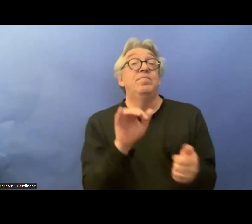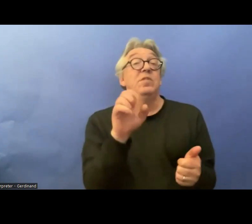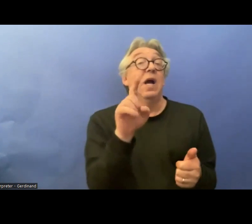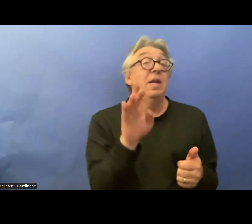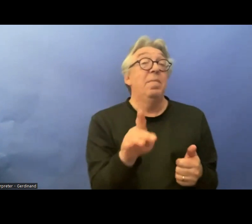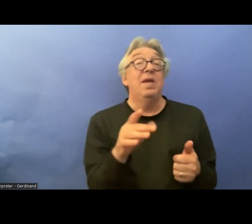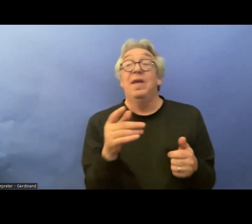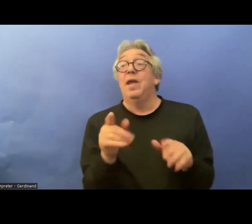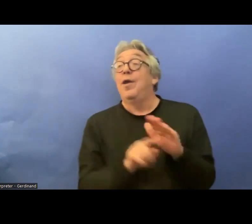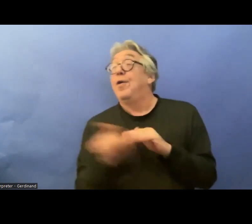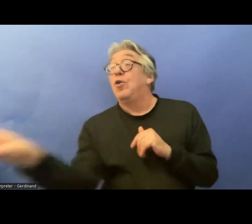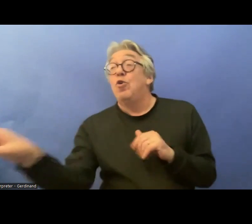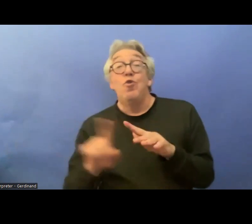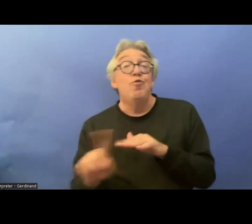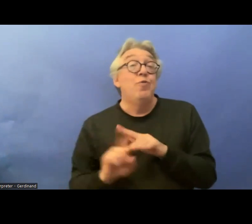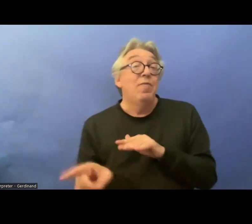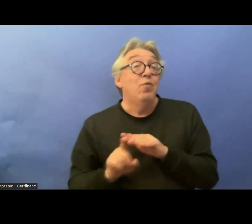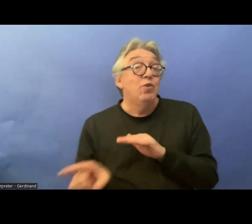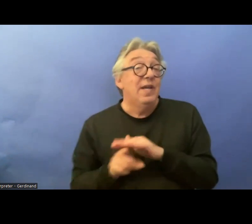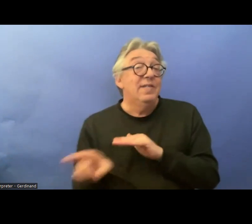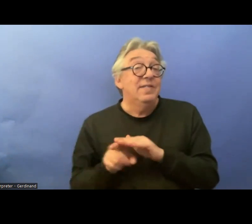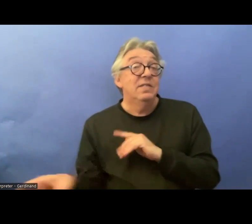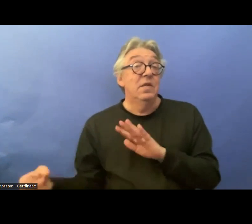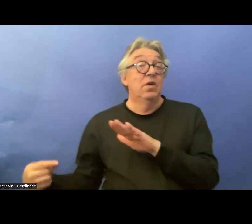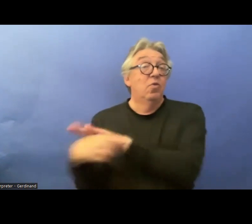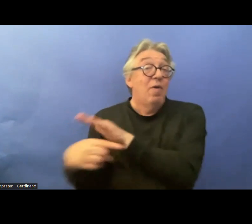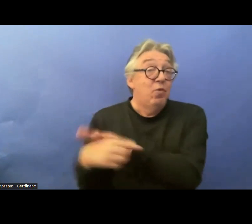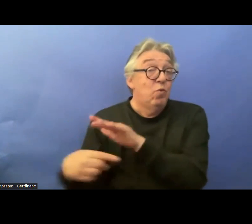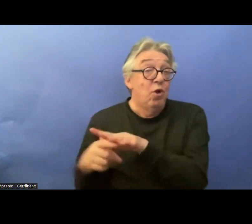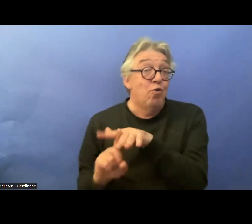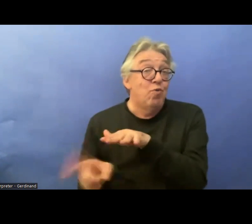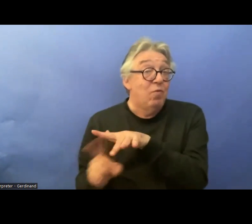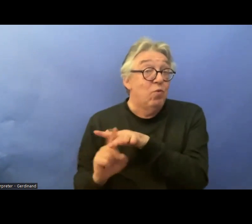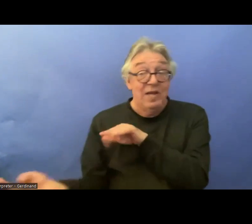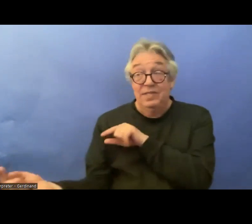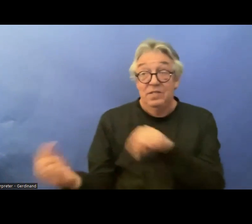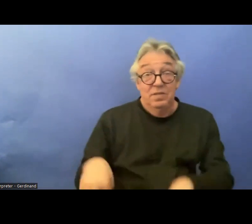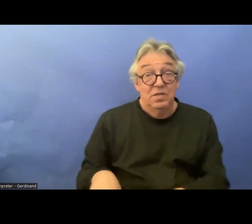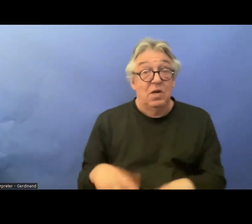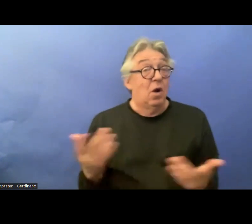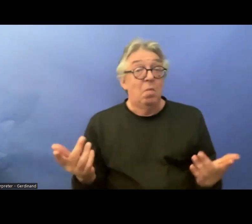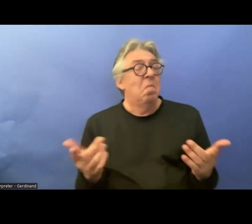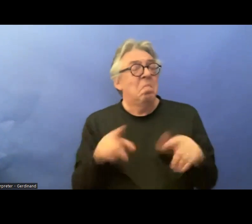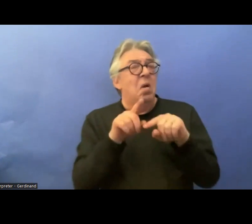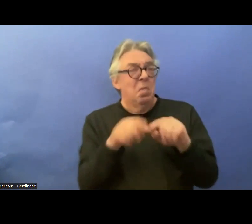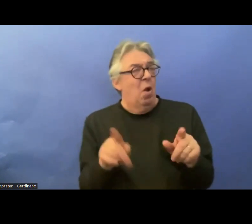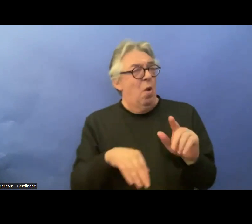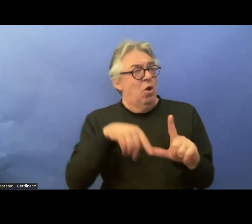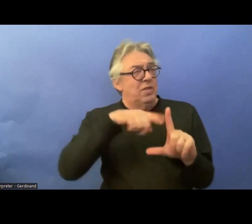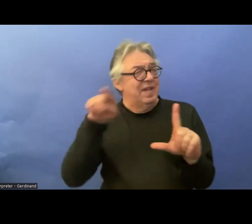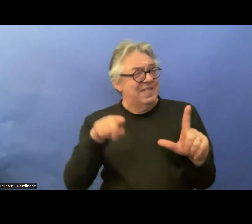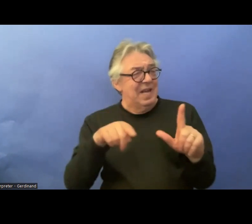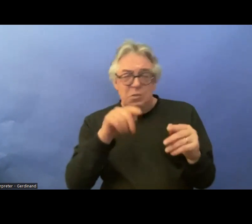returnees, refugees, depending on the specific characteristic of the context.